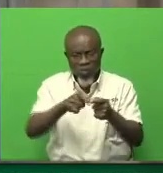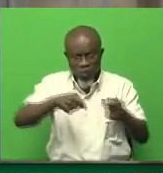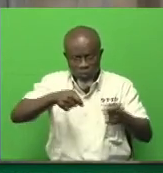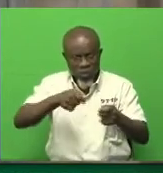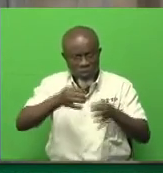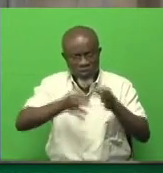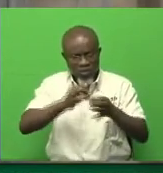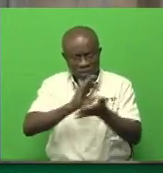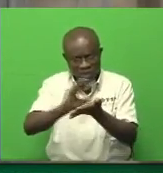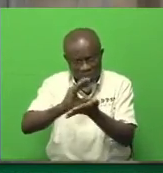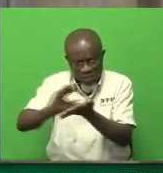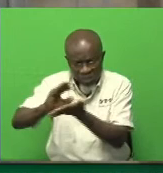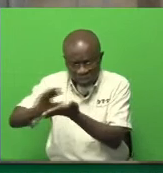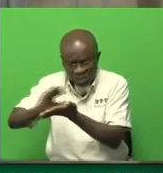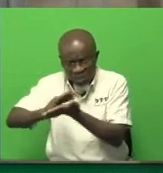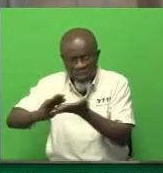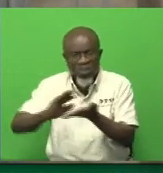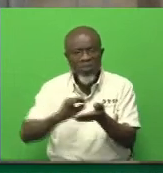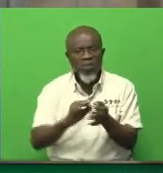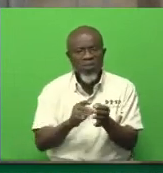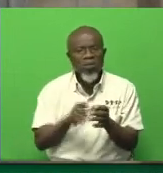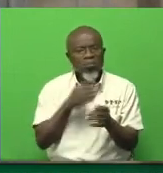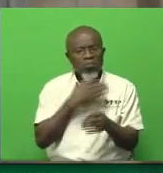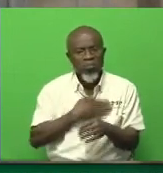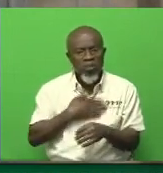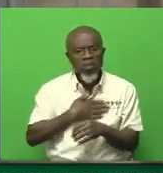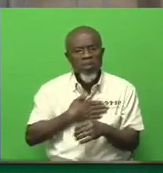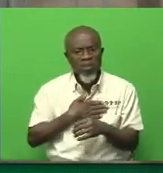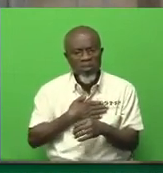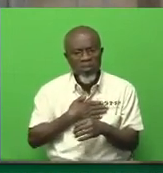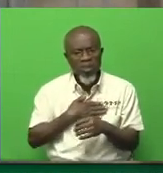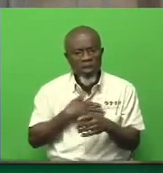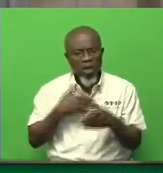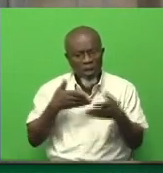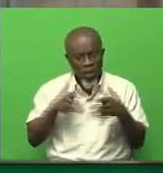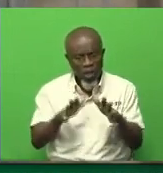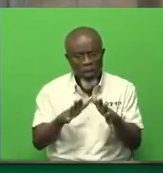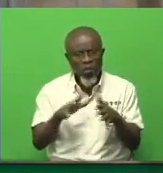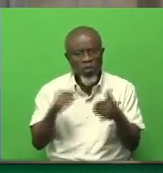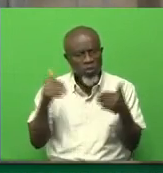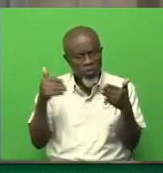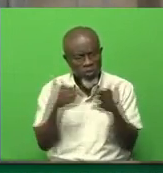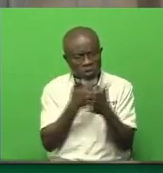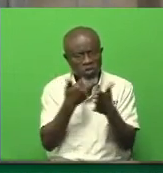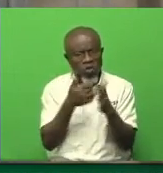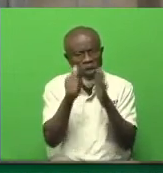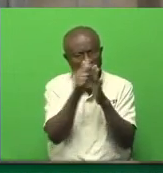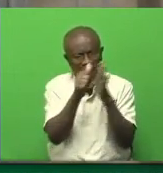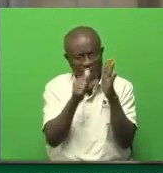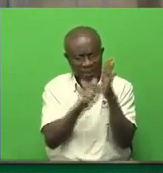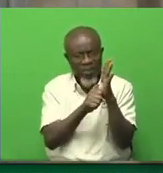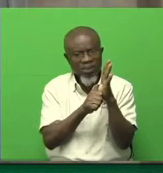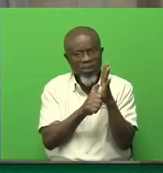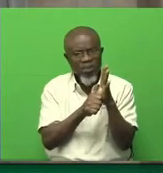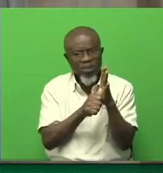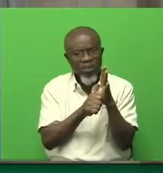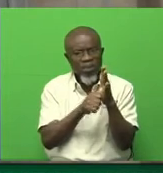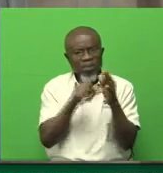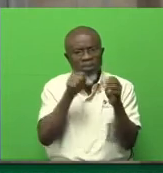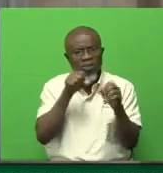to please allow the modernization of the dental actor prosecution of non-registered persons